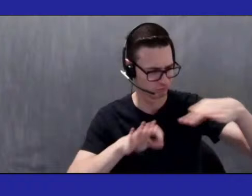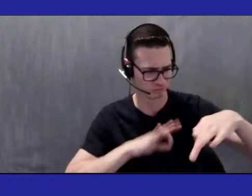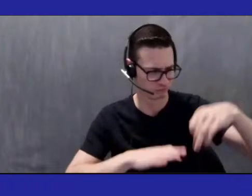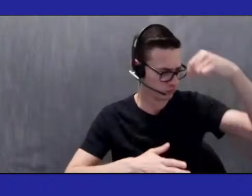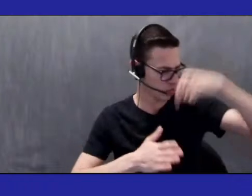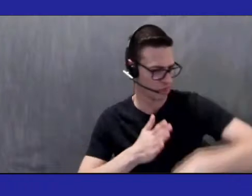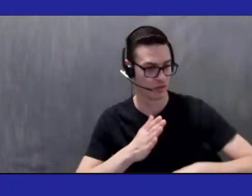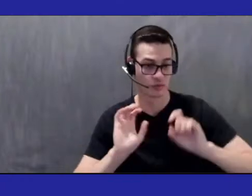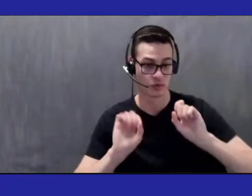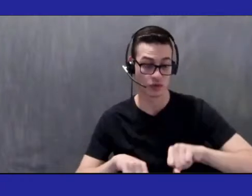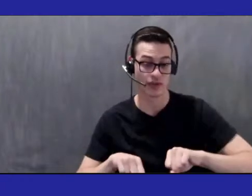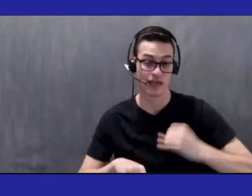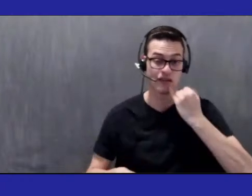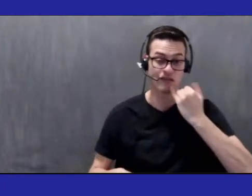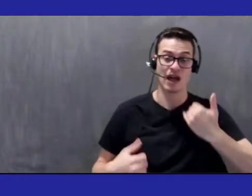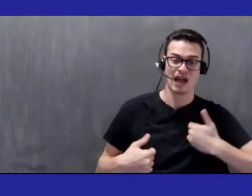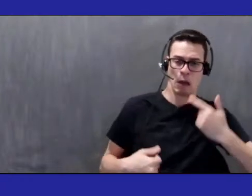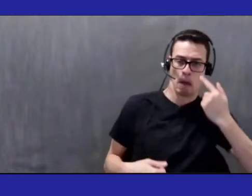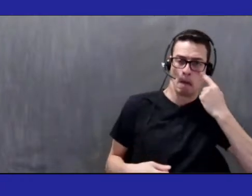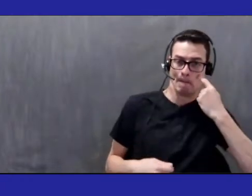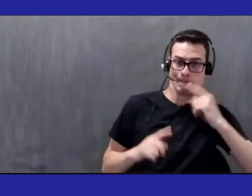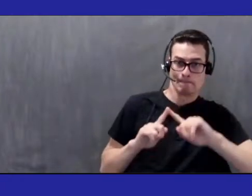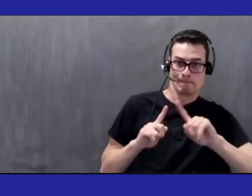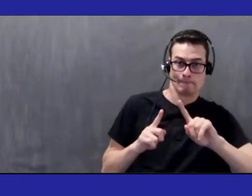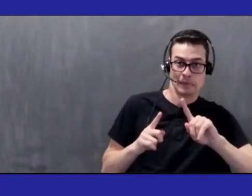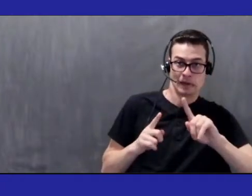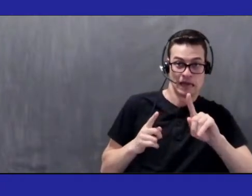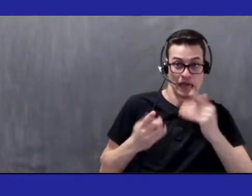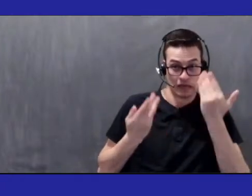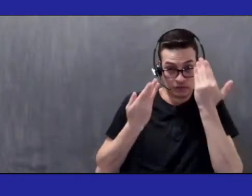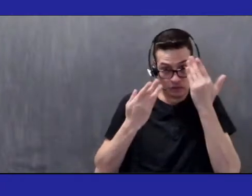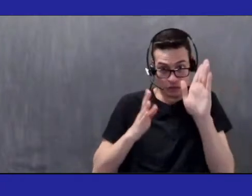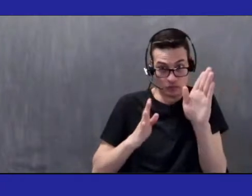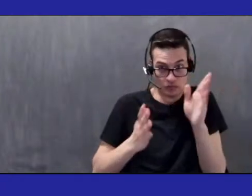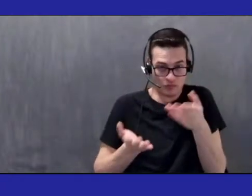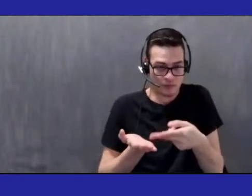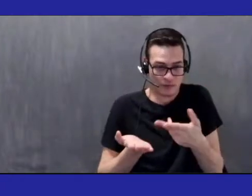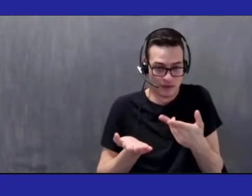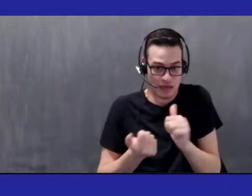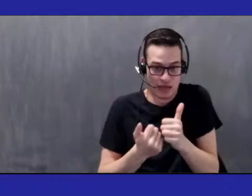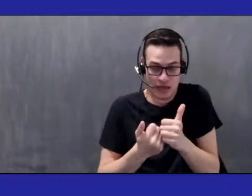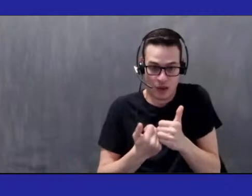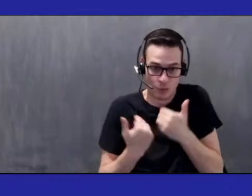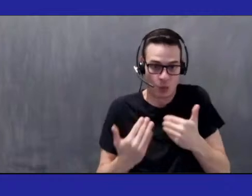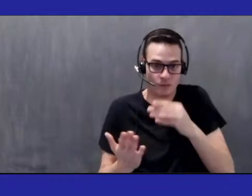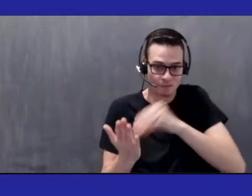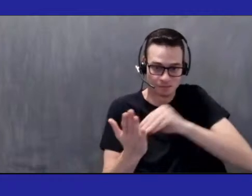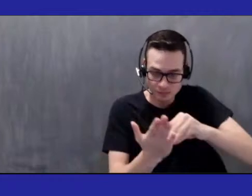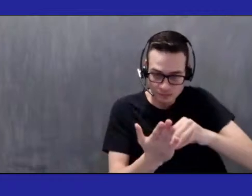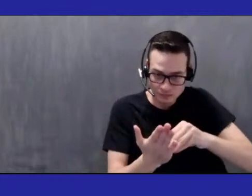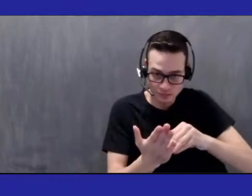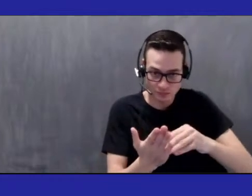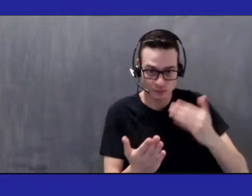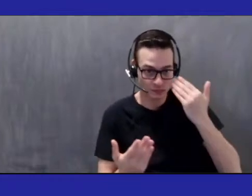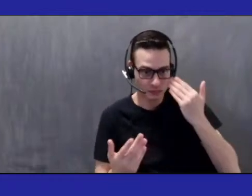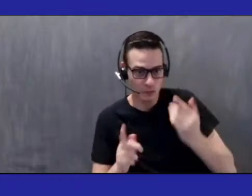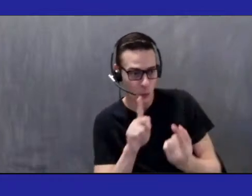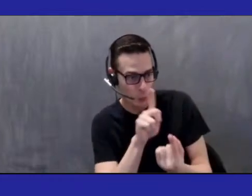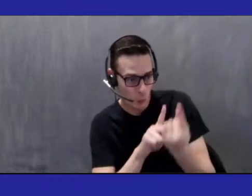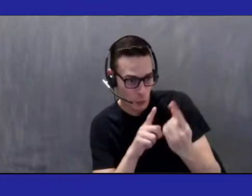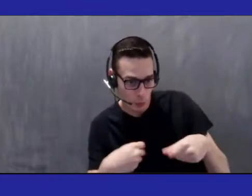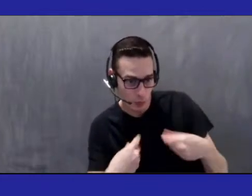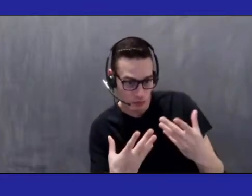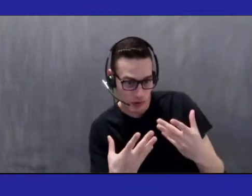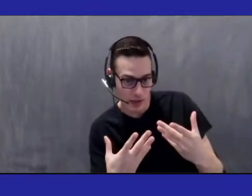a clue, but I don't have a clue of really how you go through the process? Do you have a one-on-one or